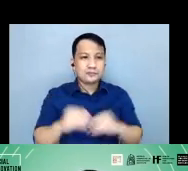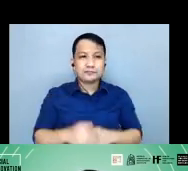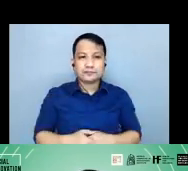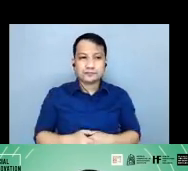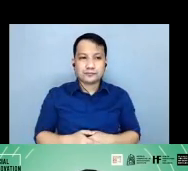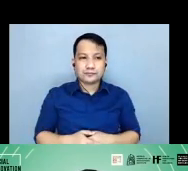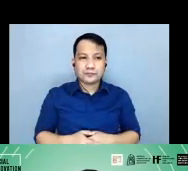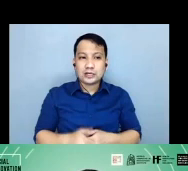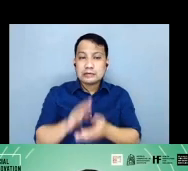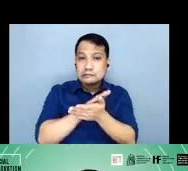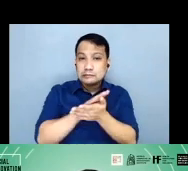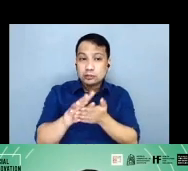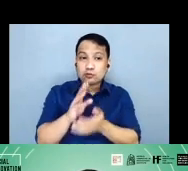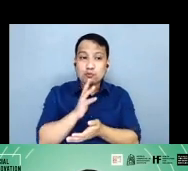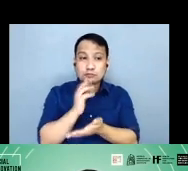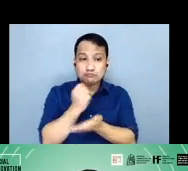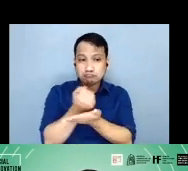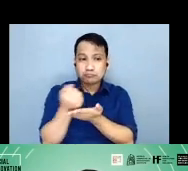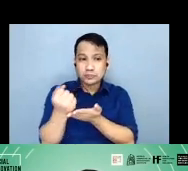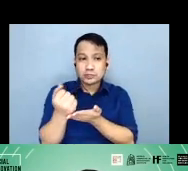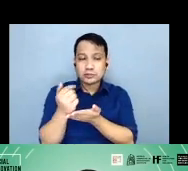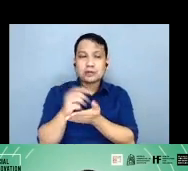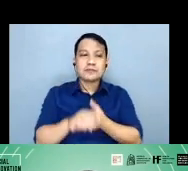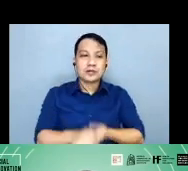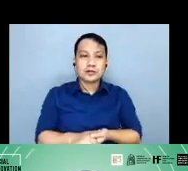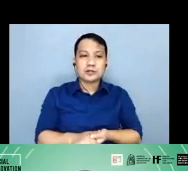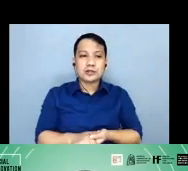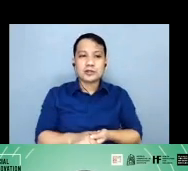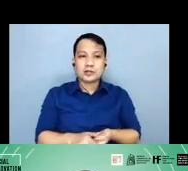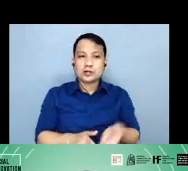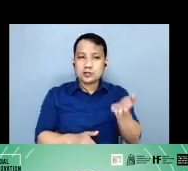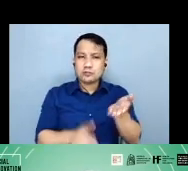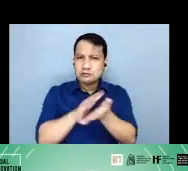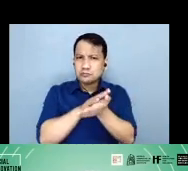is clean water and sanitation. Affordable and clean energy.